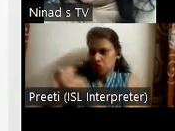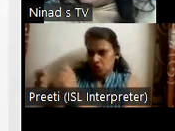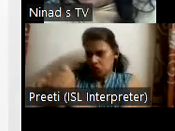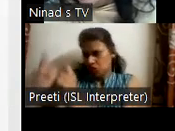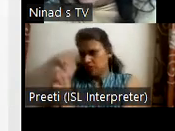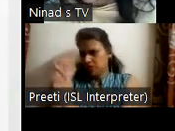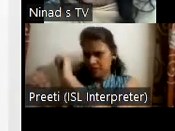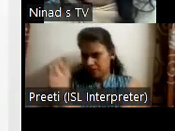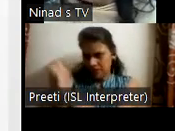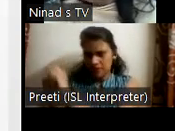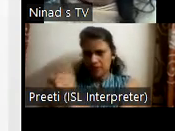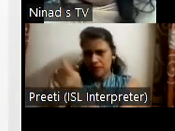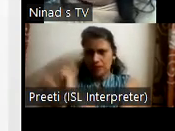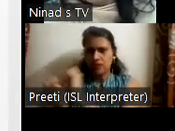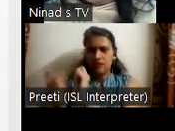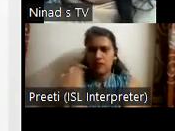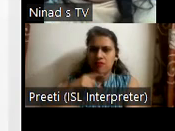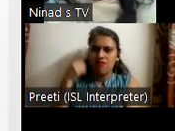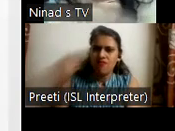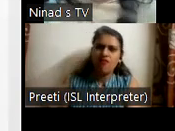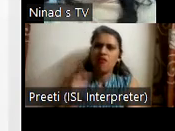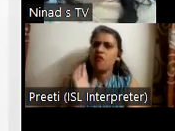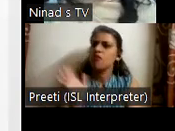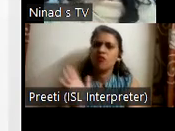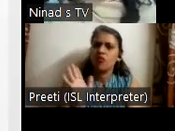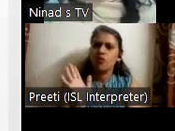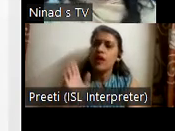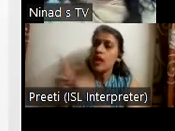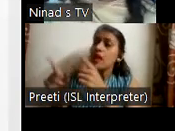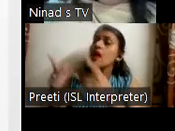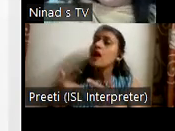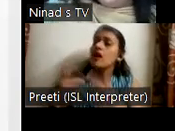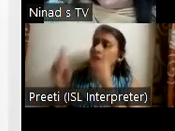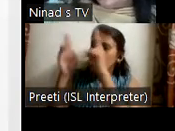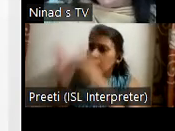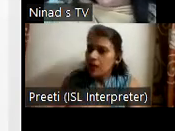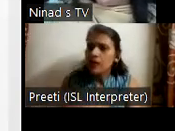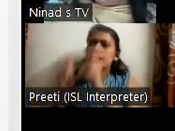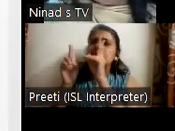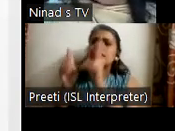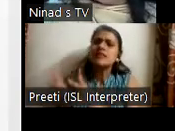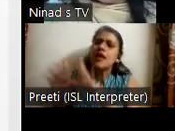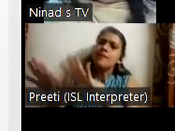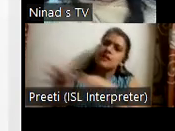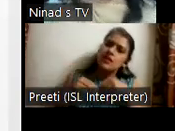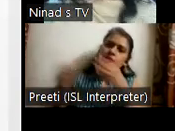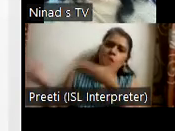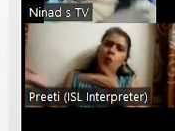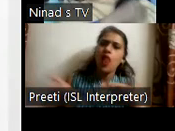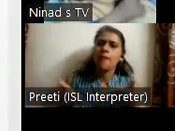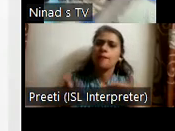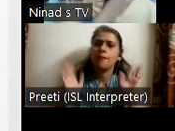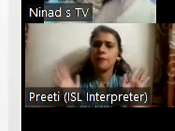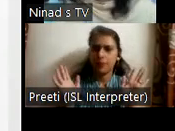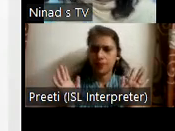You're just making some kind of a system within the entire mainstream. So this is so that they are included